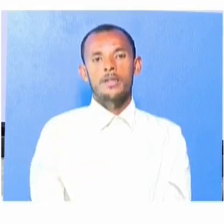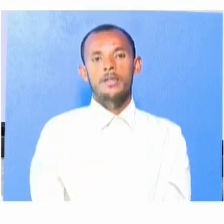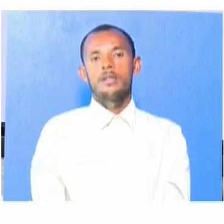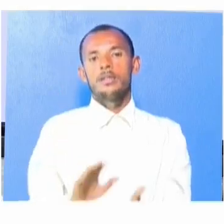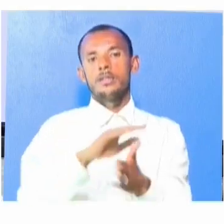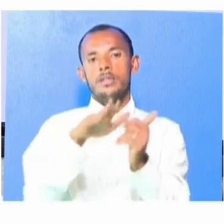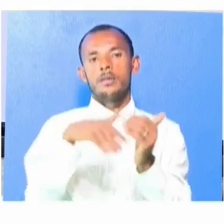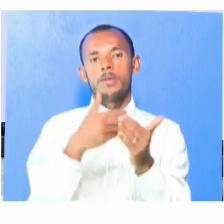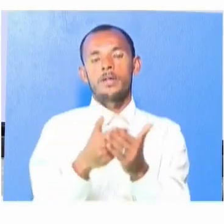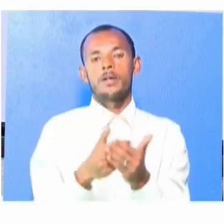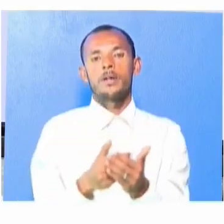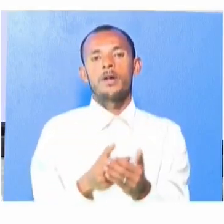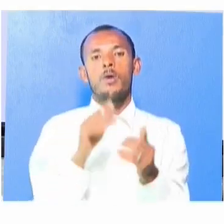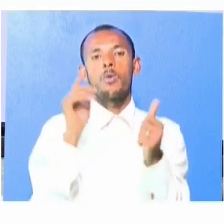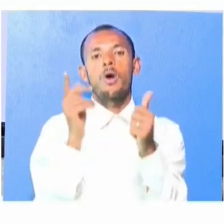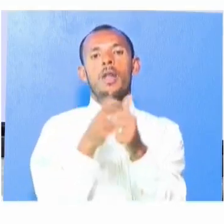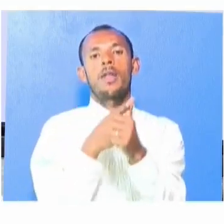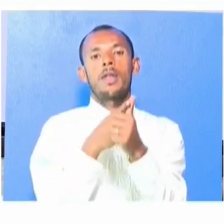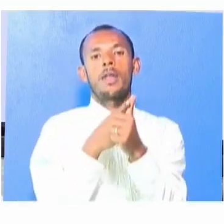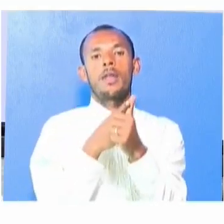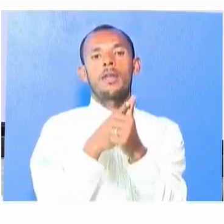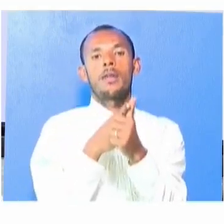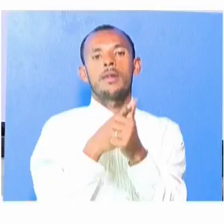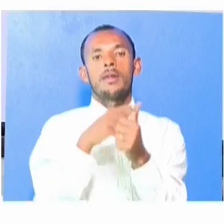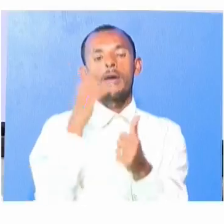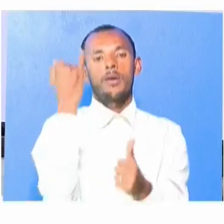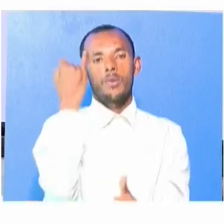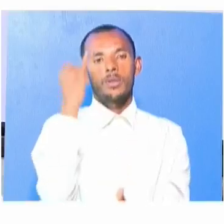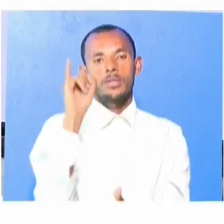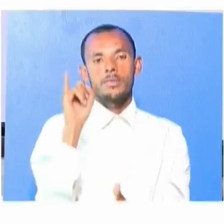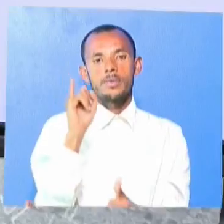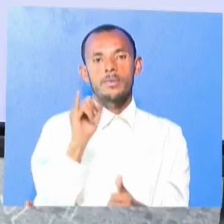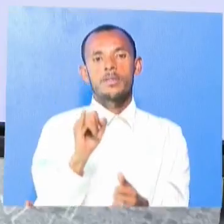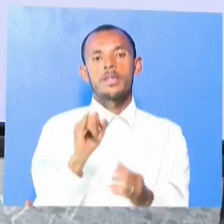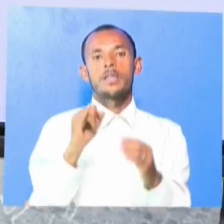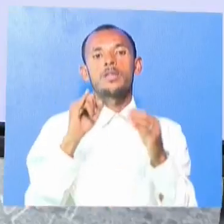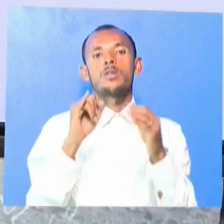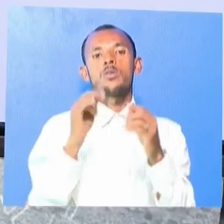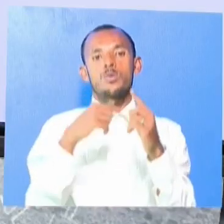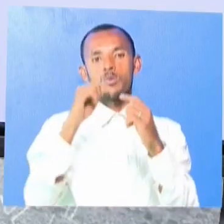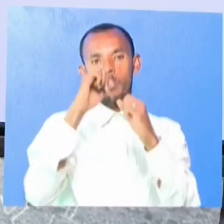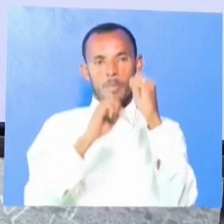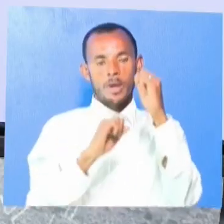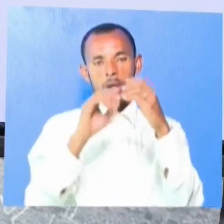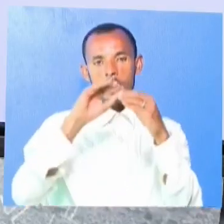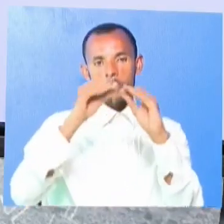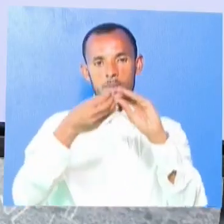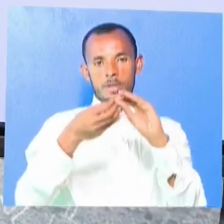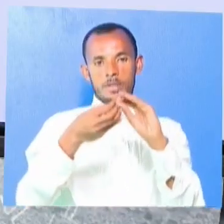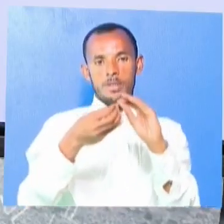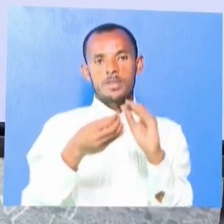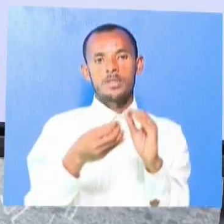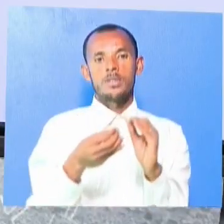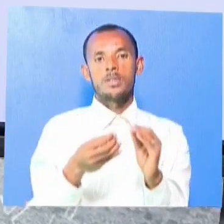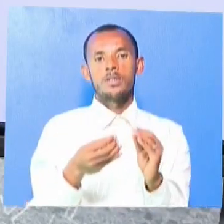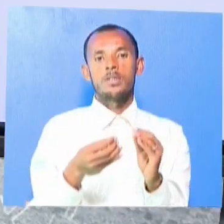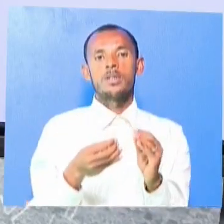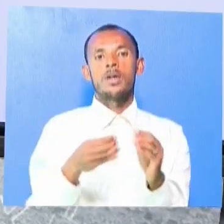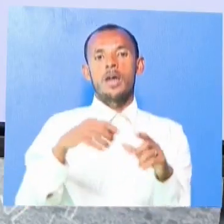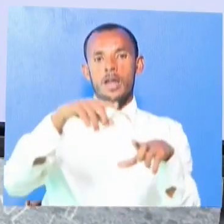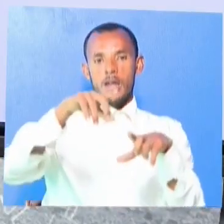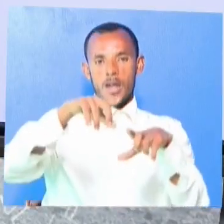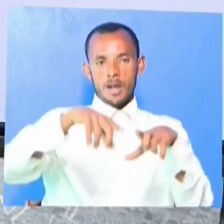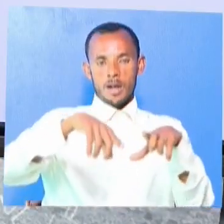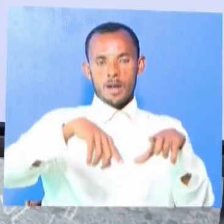Okay. One concept. To compare numbers, two numbers, just draw a number